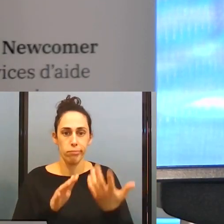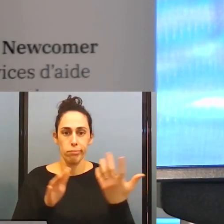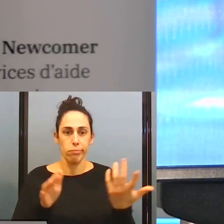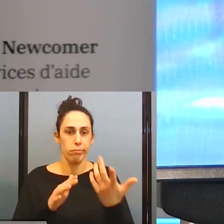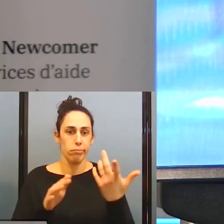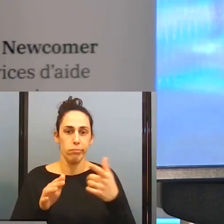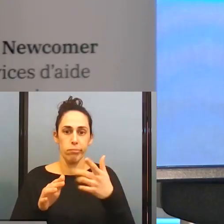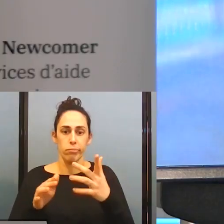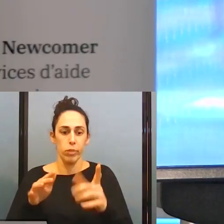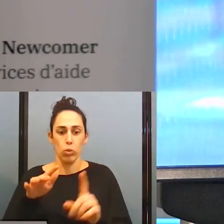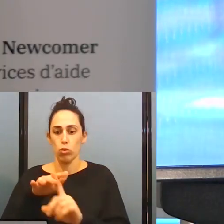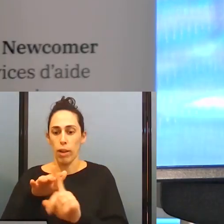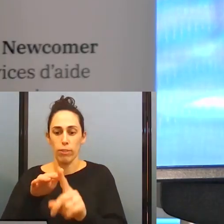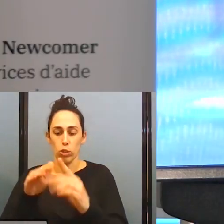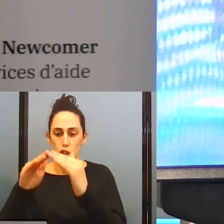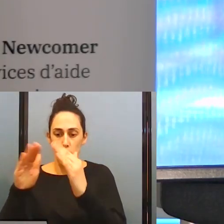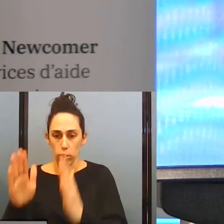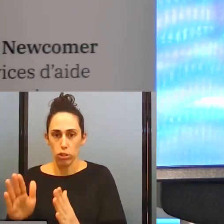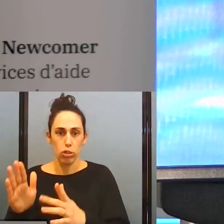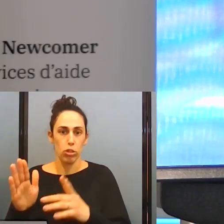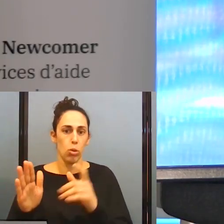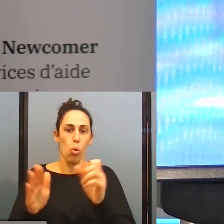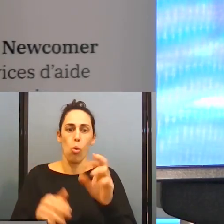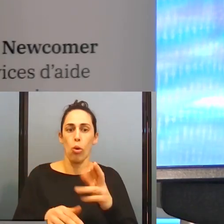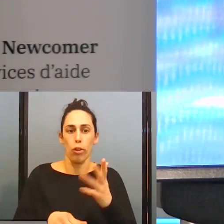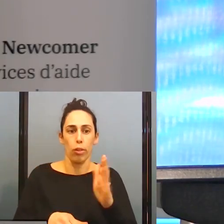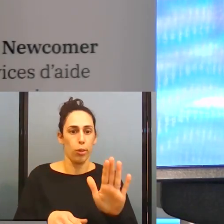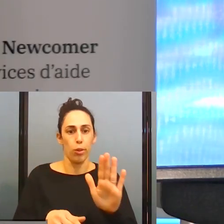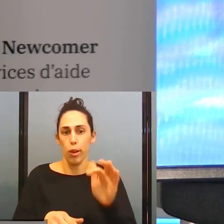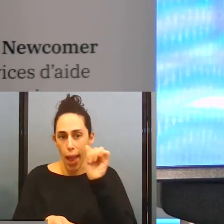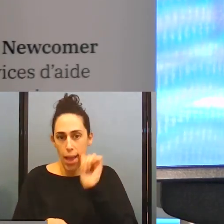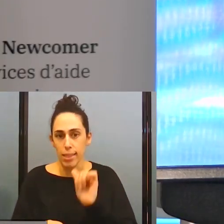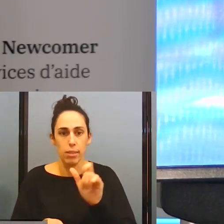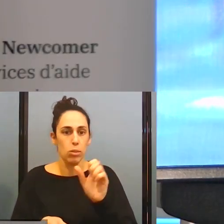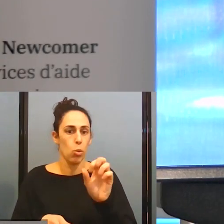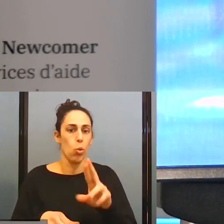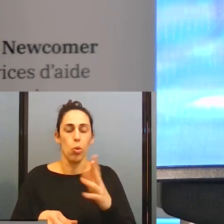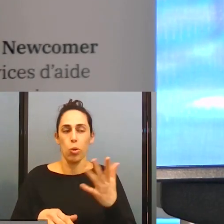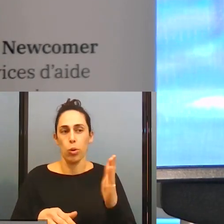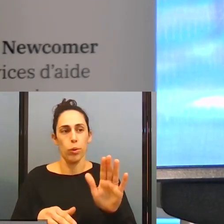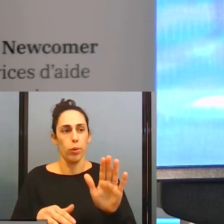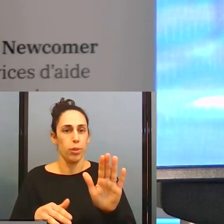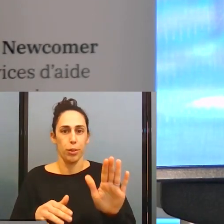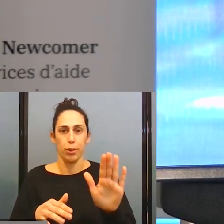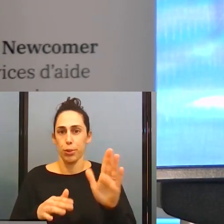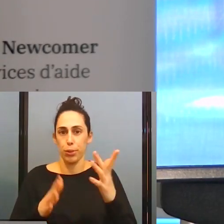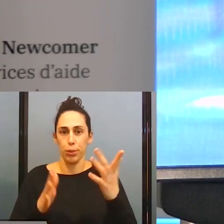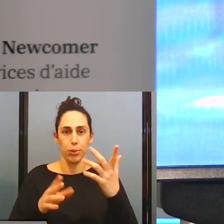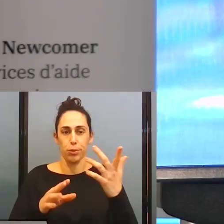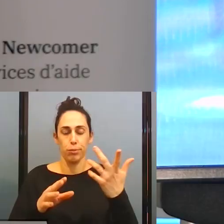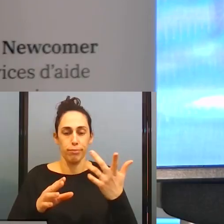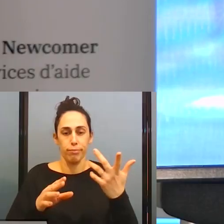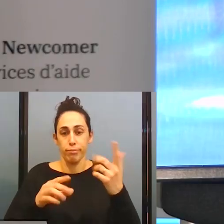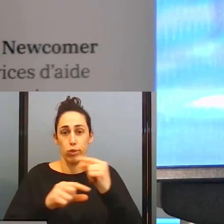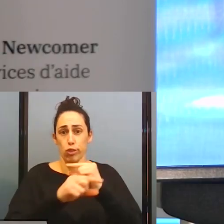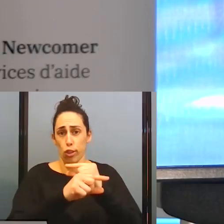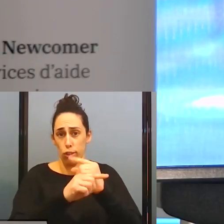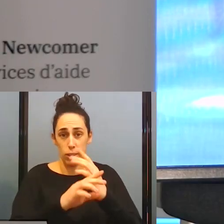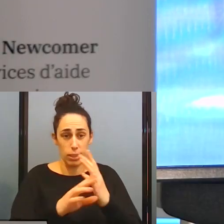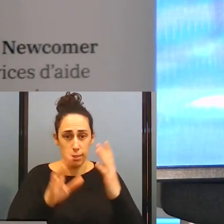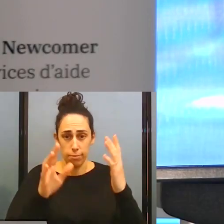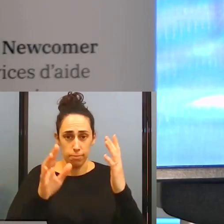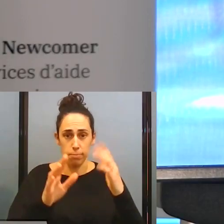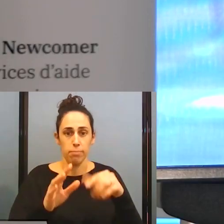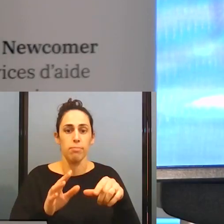legal guardian. So there are lots of challenges, but in theory, somebody who is here whose visitor status has expired